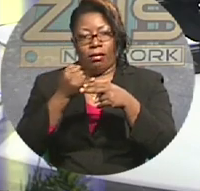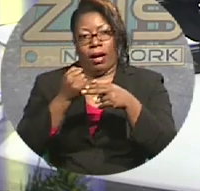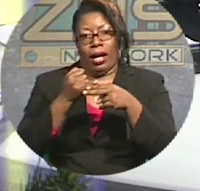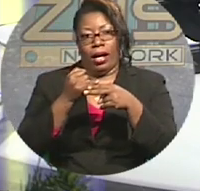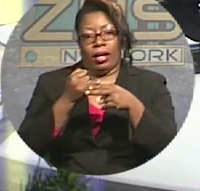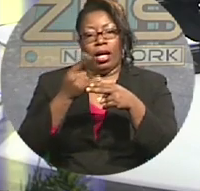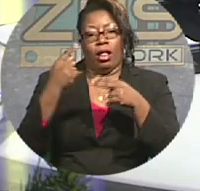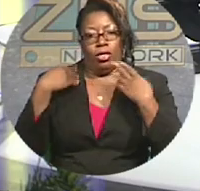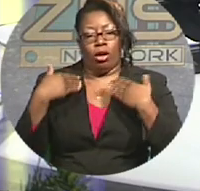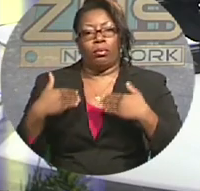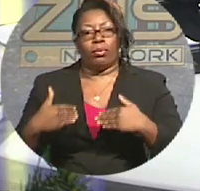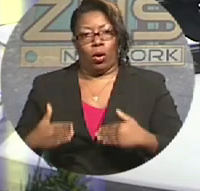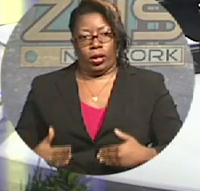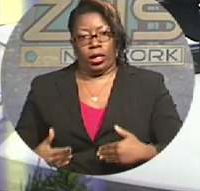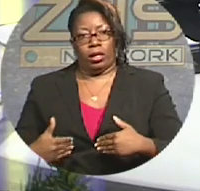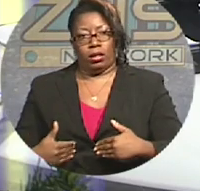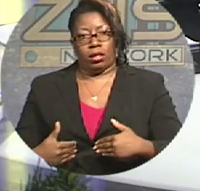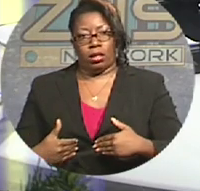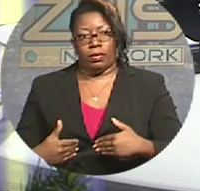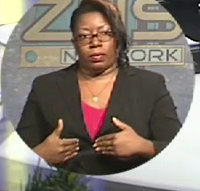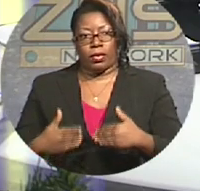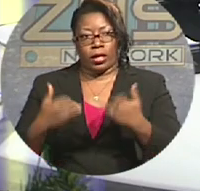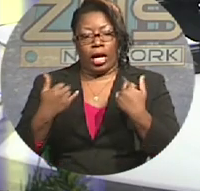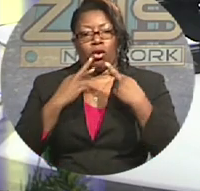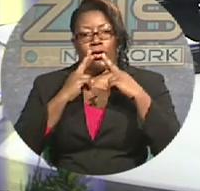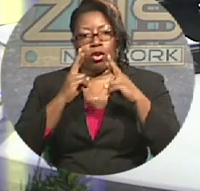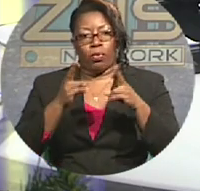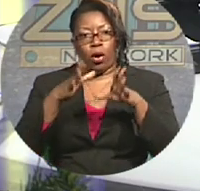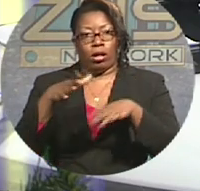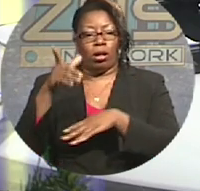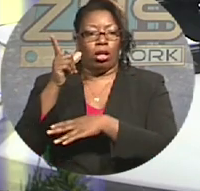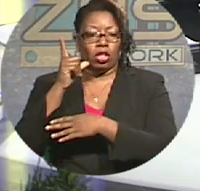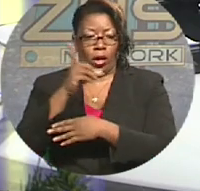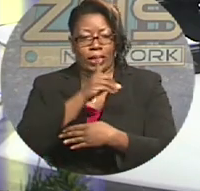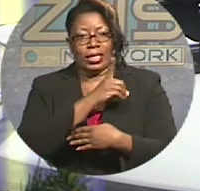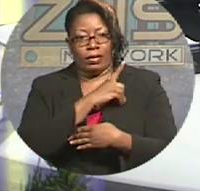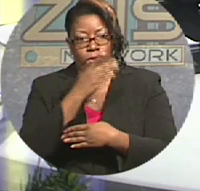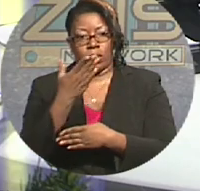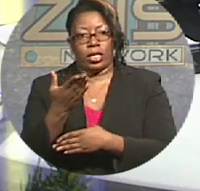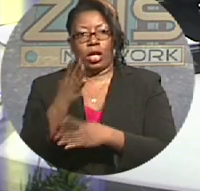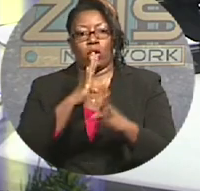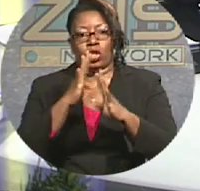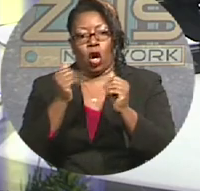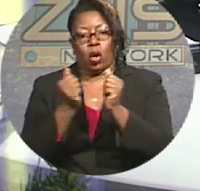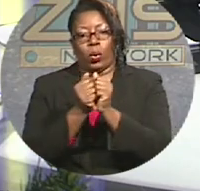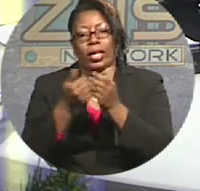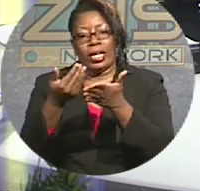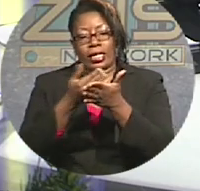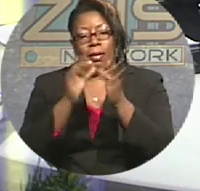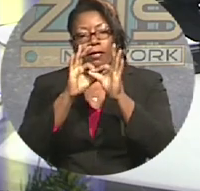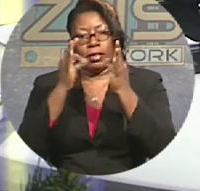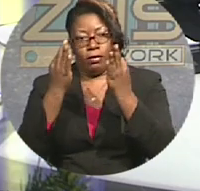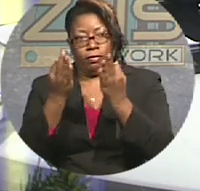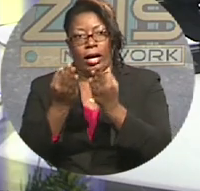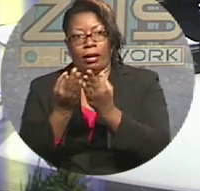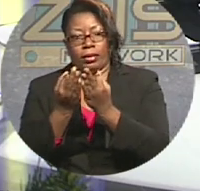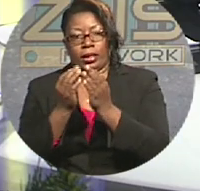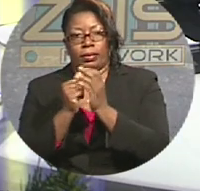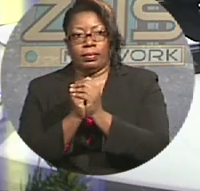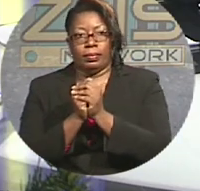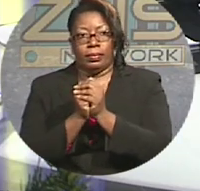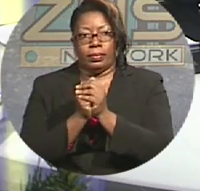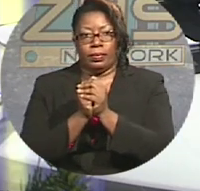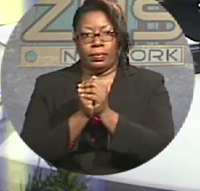bodies. LaDawn Davis was there at the morgue as she spoke with a few of those relatives who say the tragedy has left an unspeakable